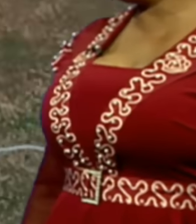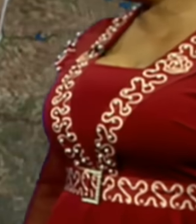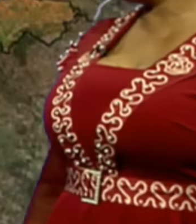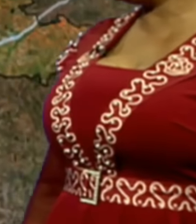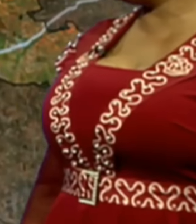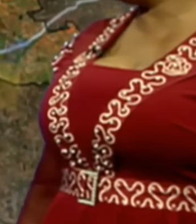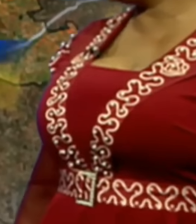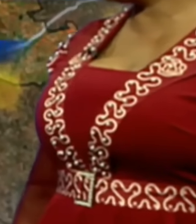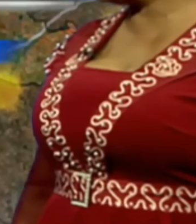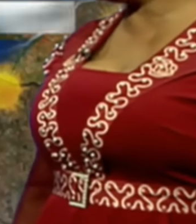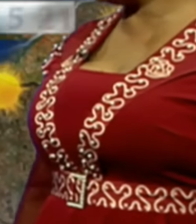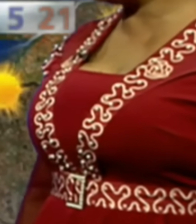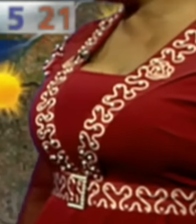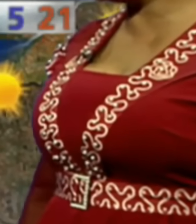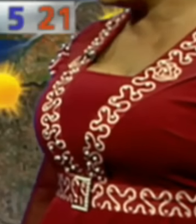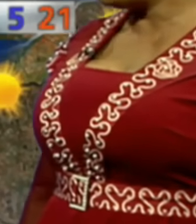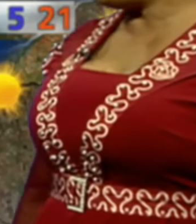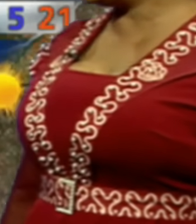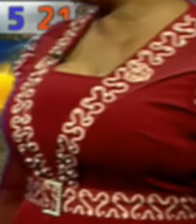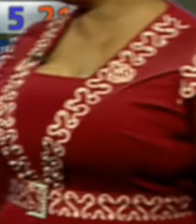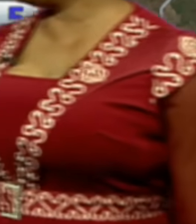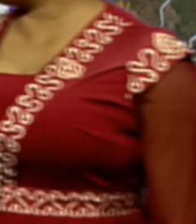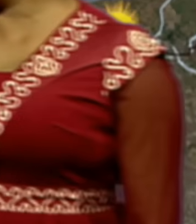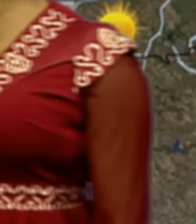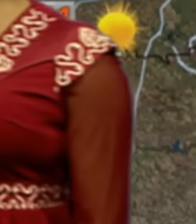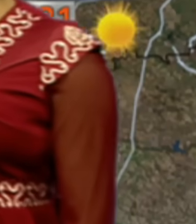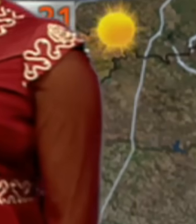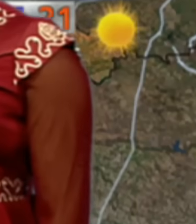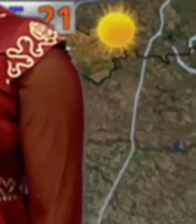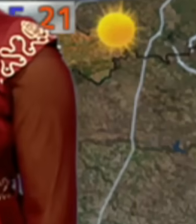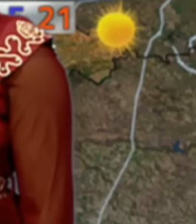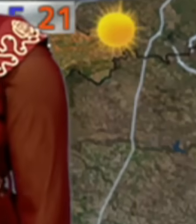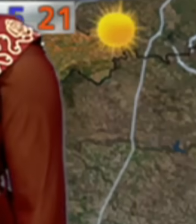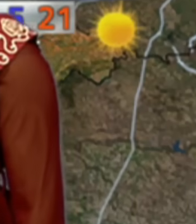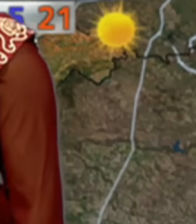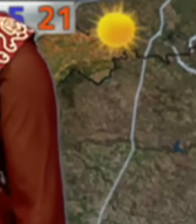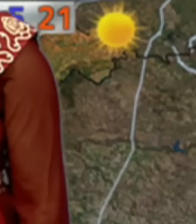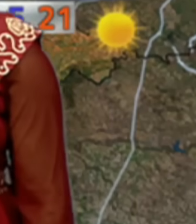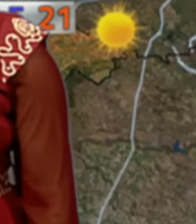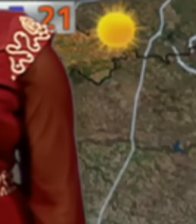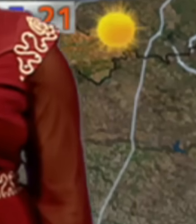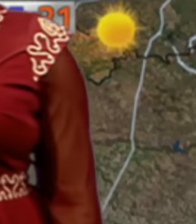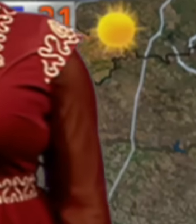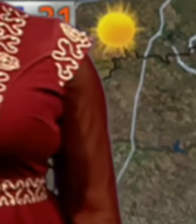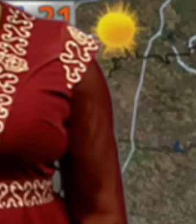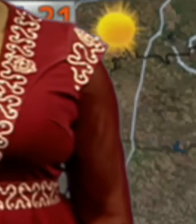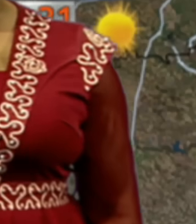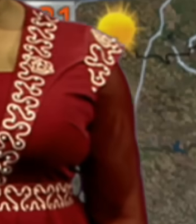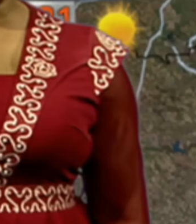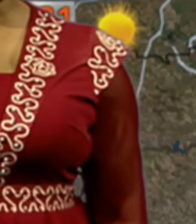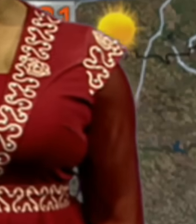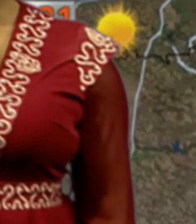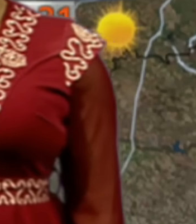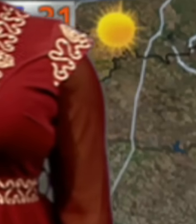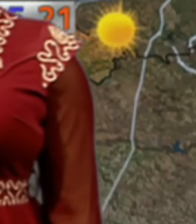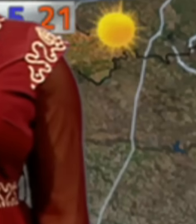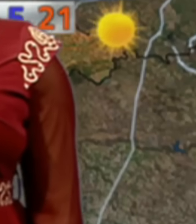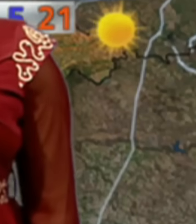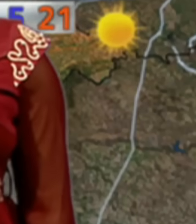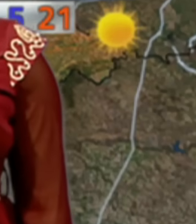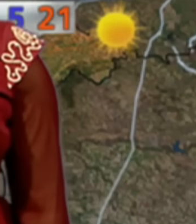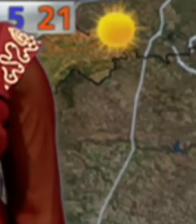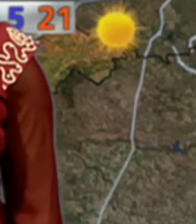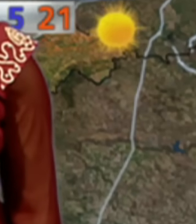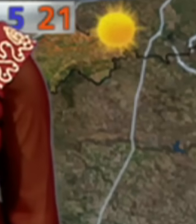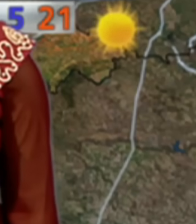go provinceng ya North West go la go sasa go bonagala le gona Mafikeng le Botaung go tla be go ntše go tonya e le go 3 go ya go 20 mogedi wa